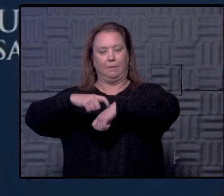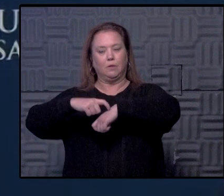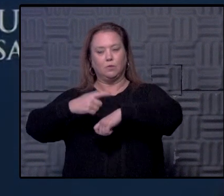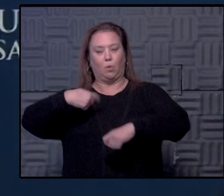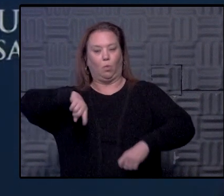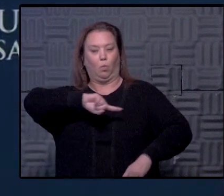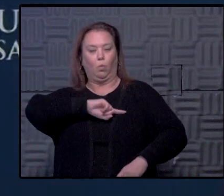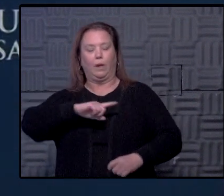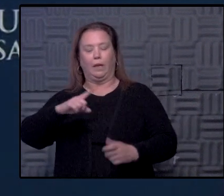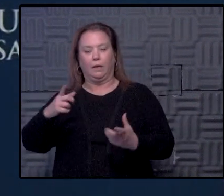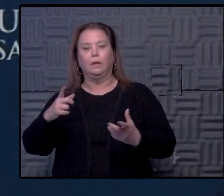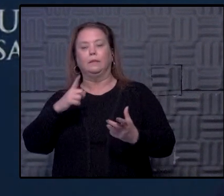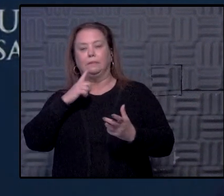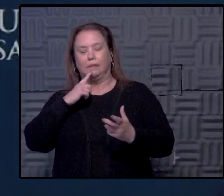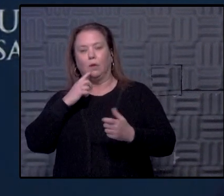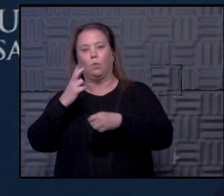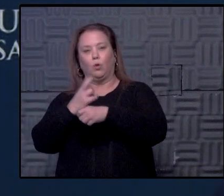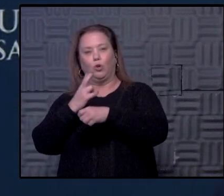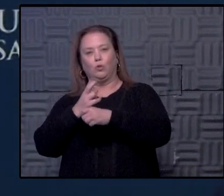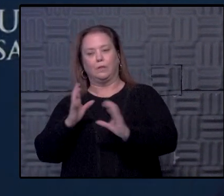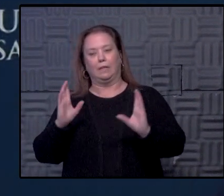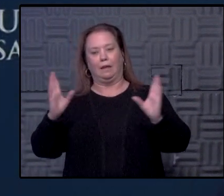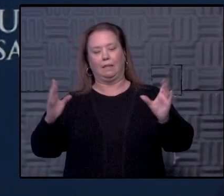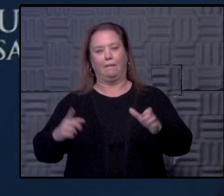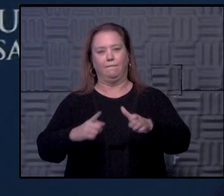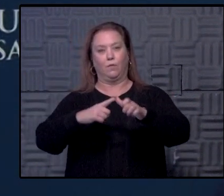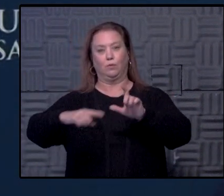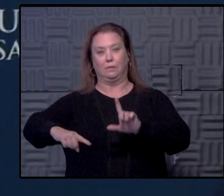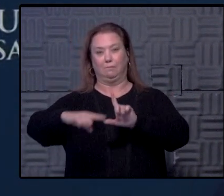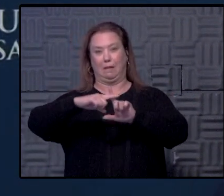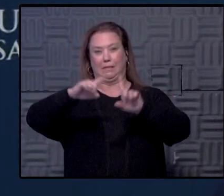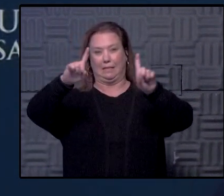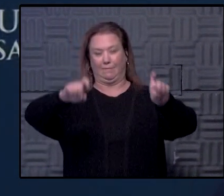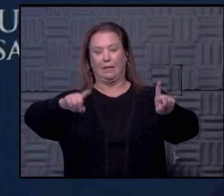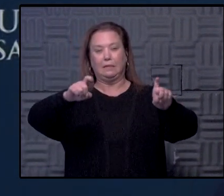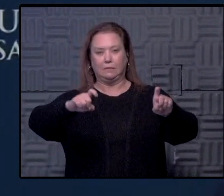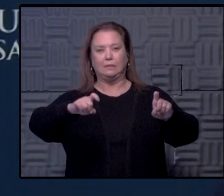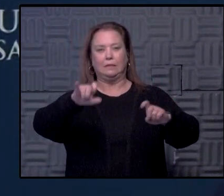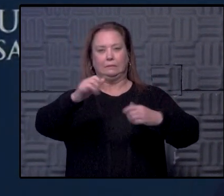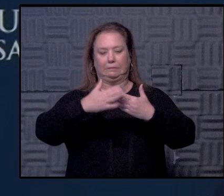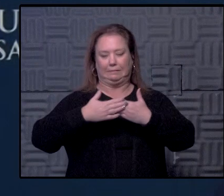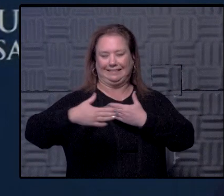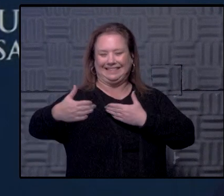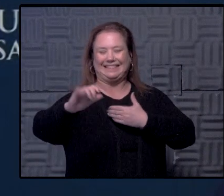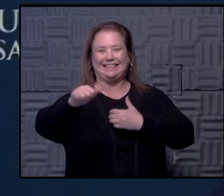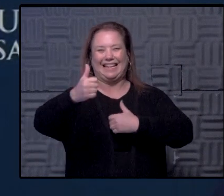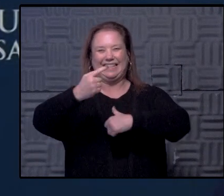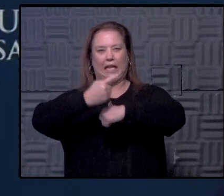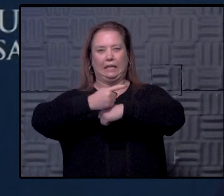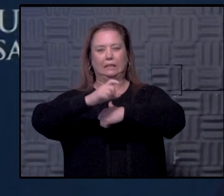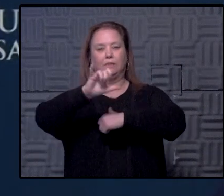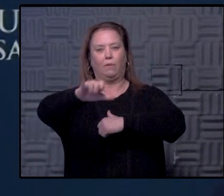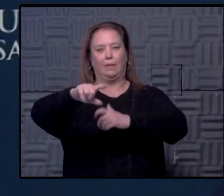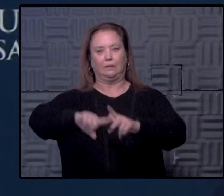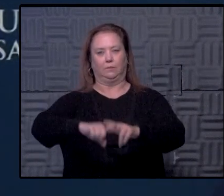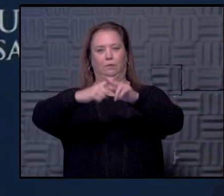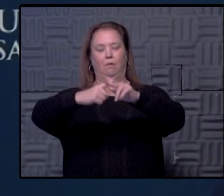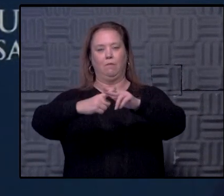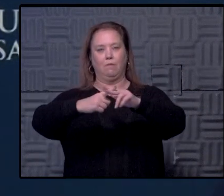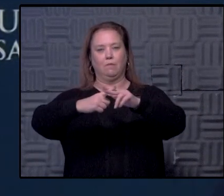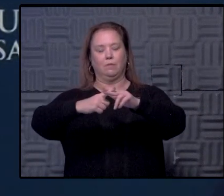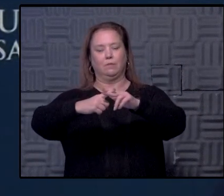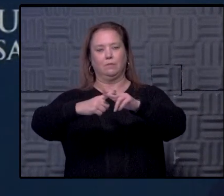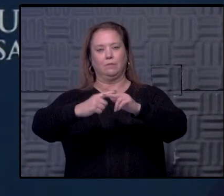of caution and using that first positive test as we're going to go 10 days from that first positive test as that acute